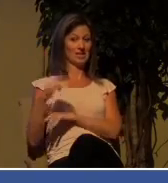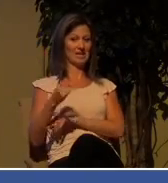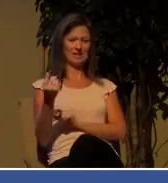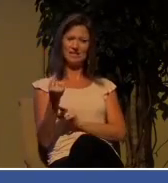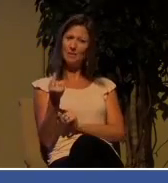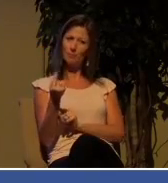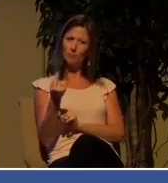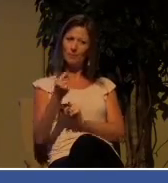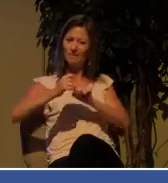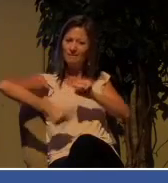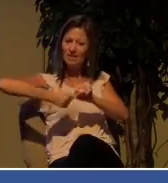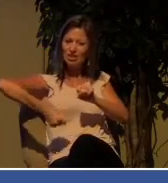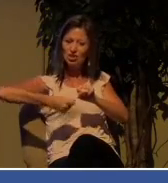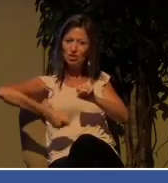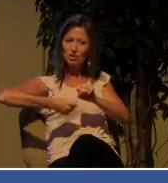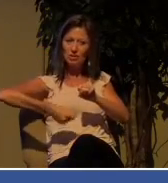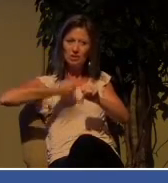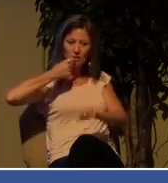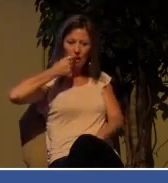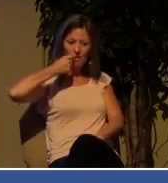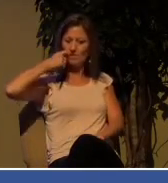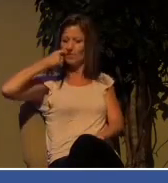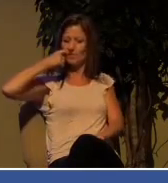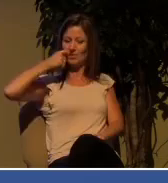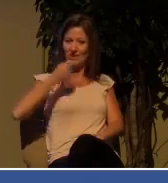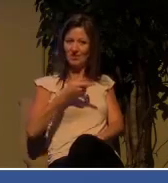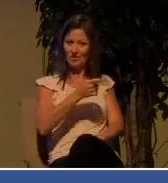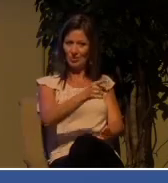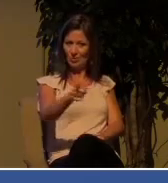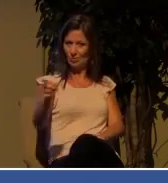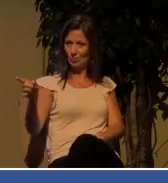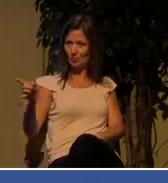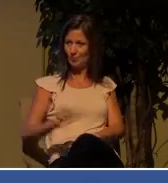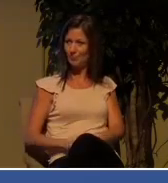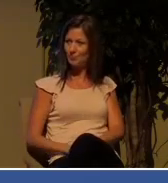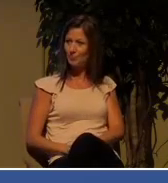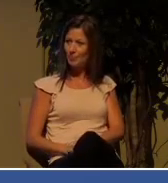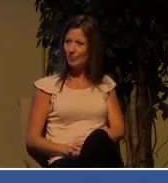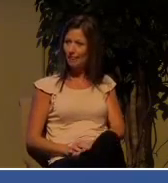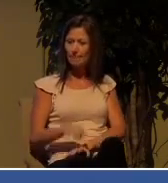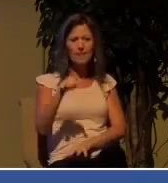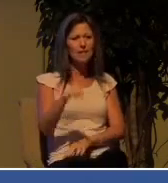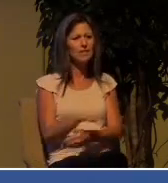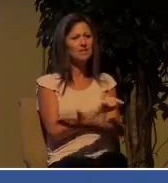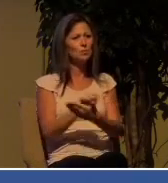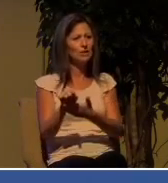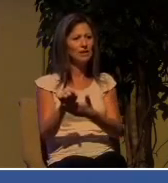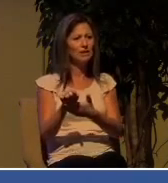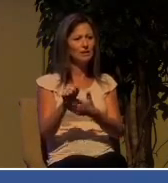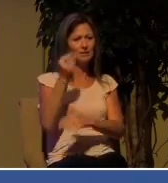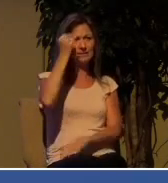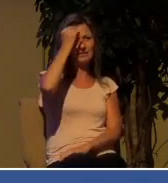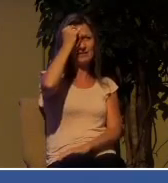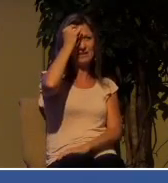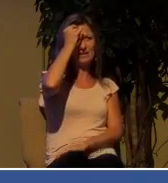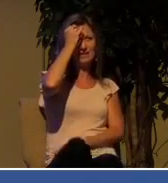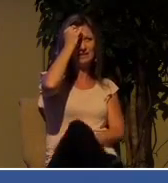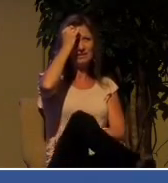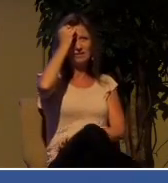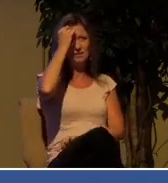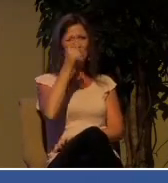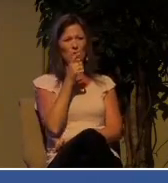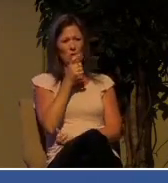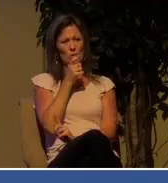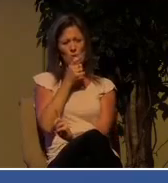this week, next week, I'd like you to take a little time to think through or think about who